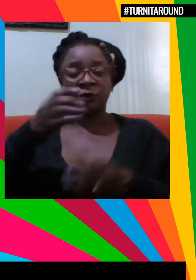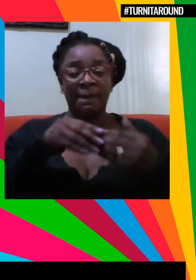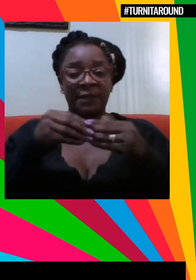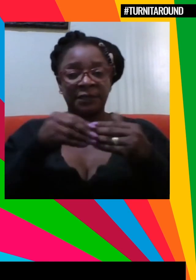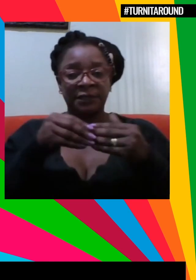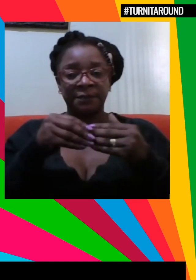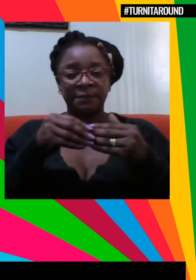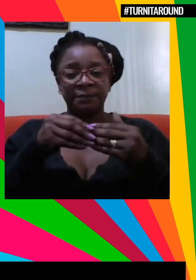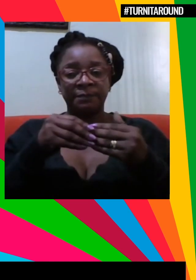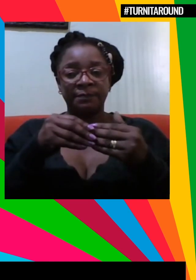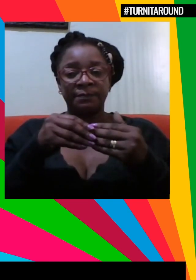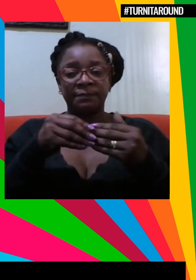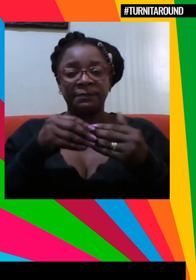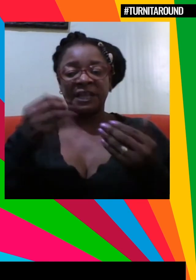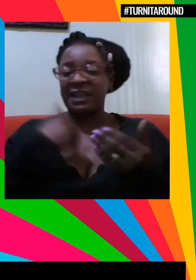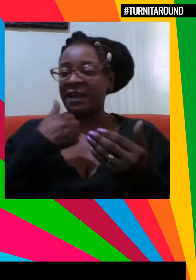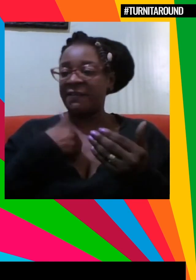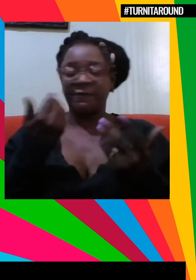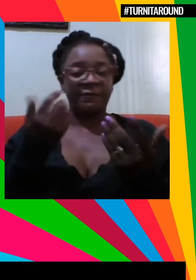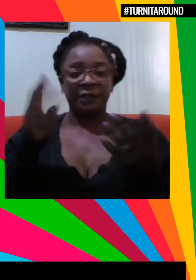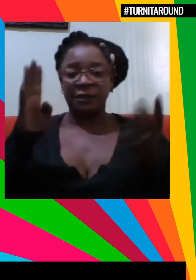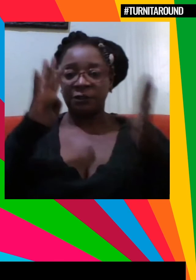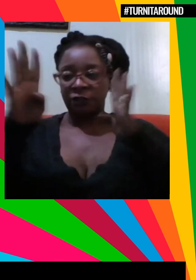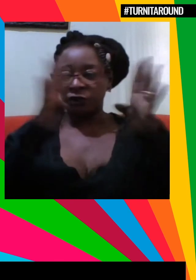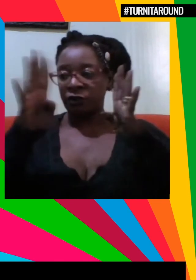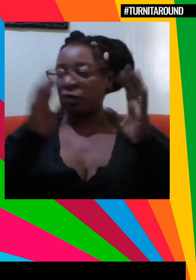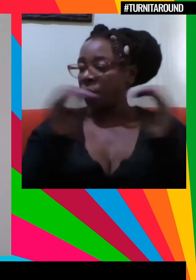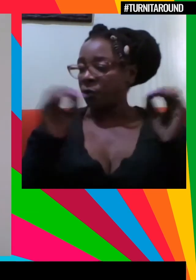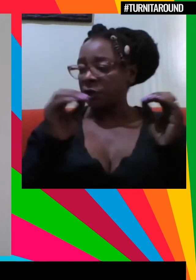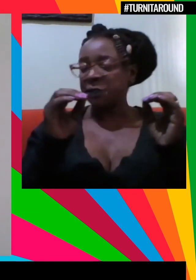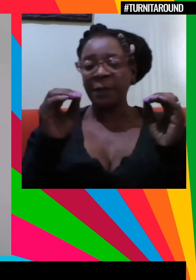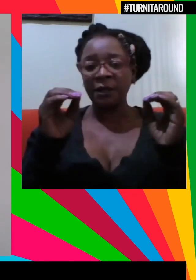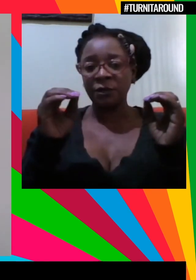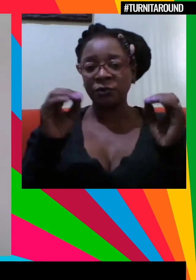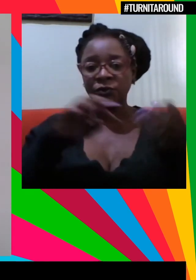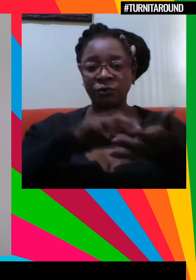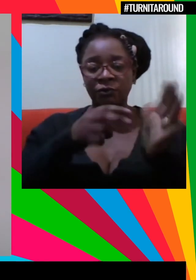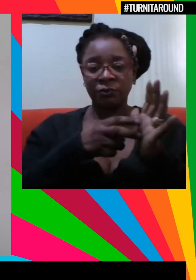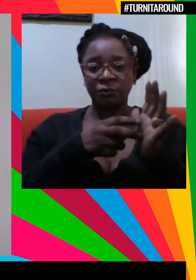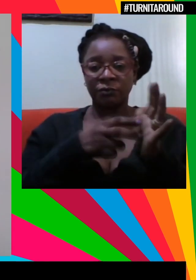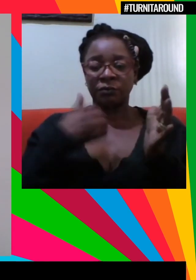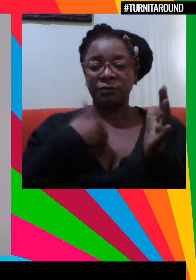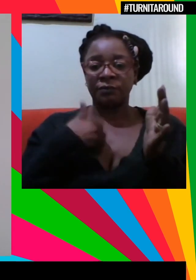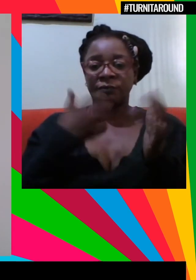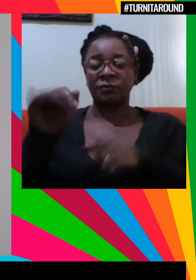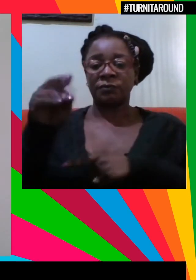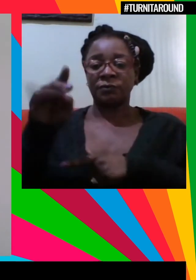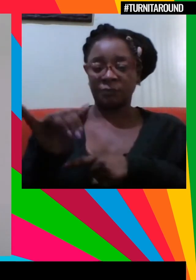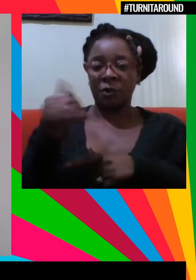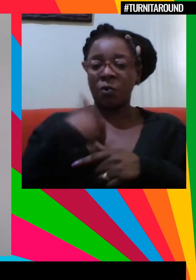bad, but in order to save their dignity, they create their own job. There is a